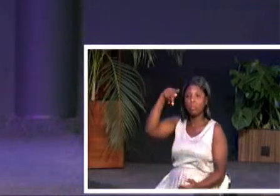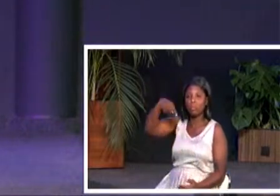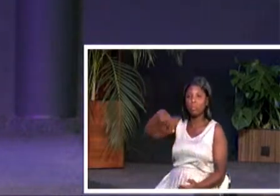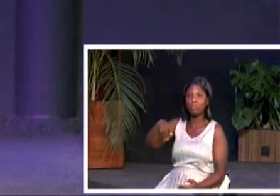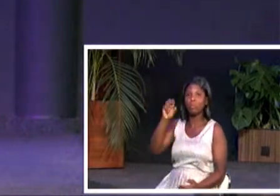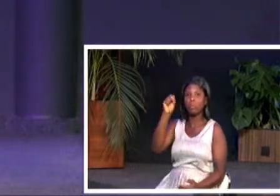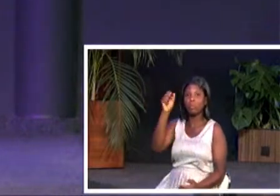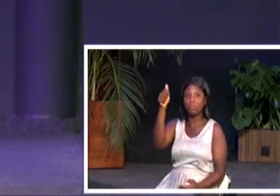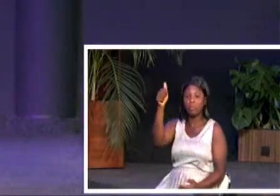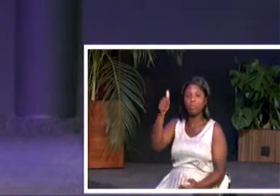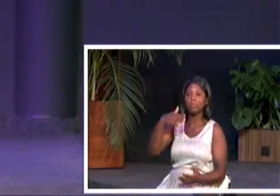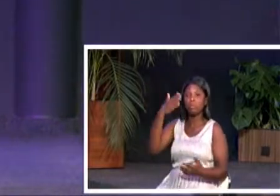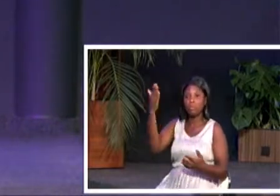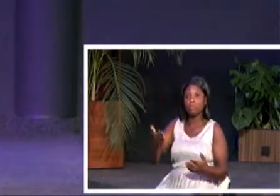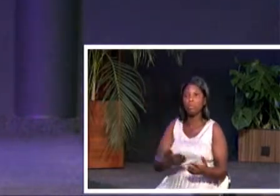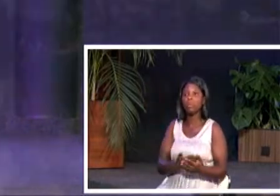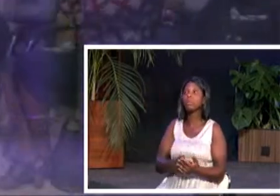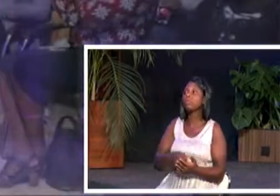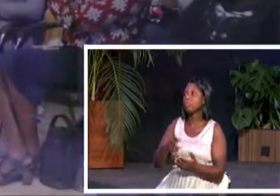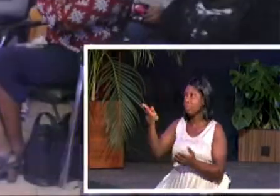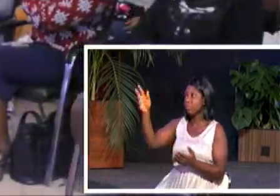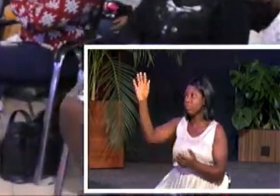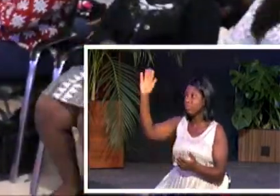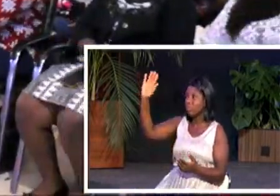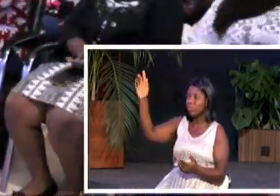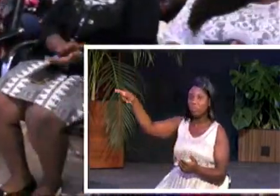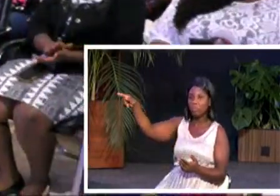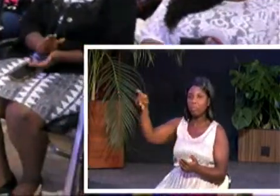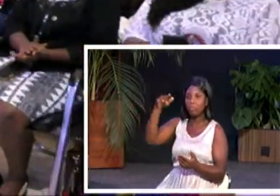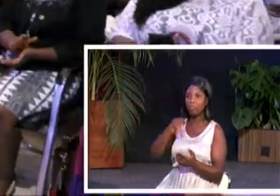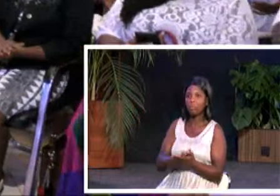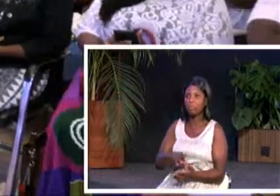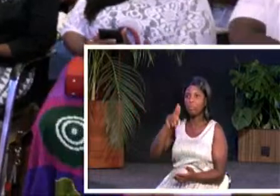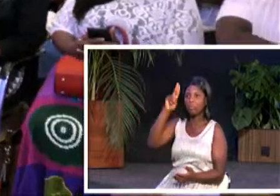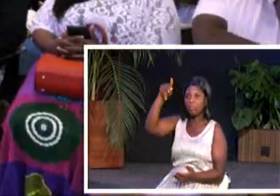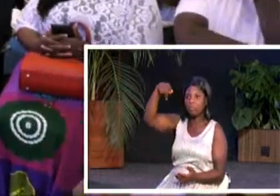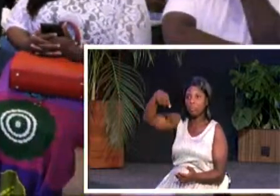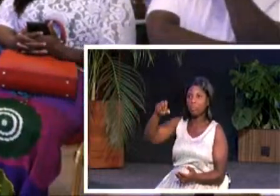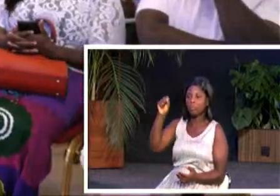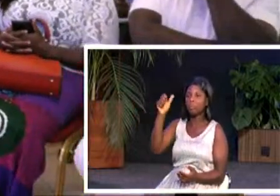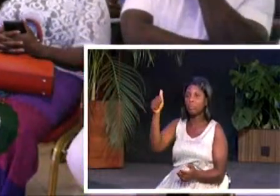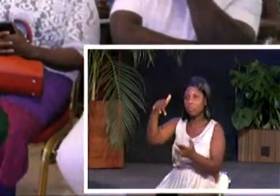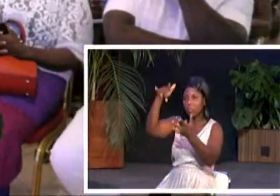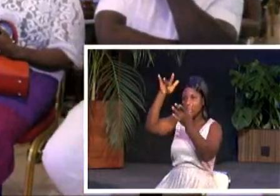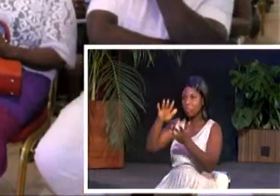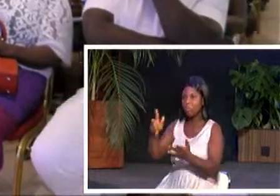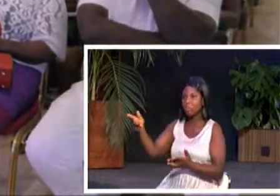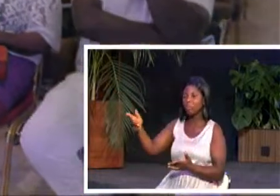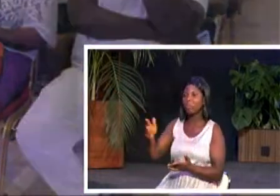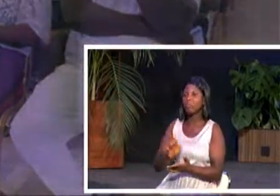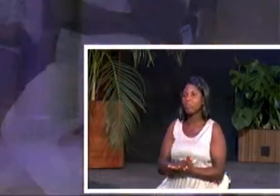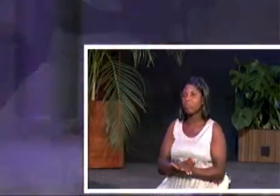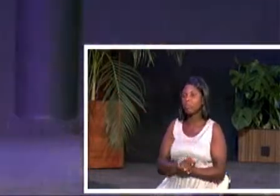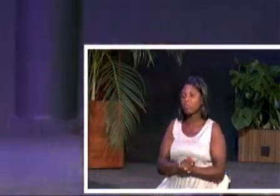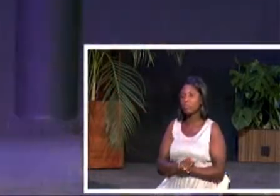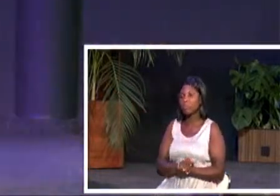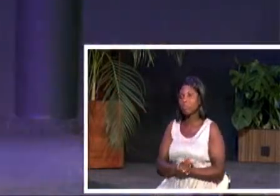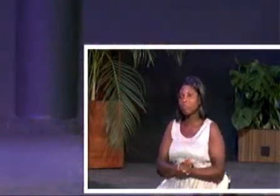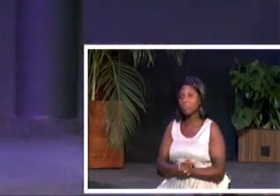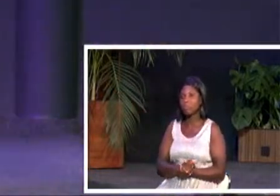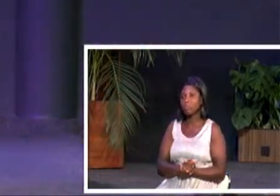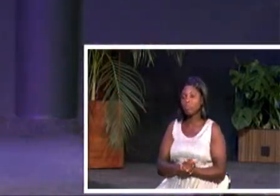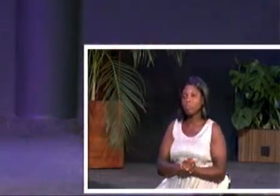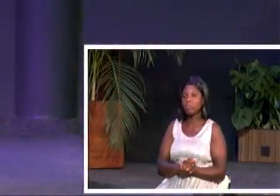UPSA, let me see you wave your right hand. Wonderful, wonderful, wonderful. All right, let me acknowledge the learners from the